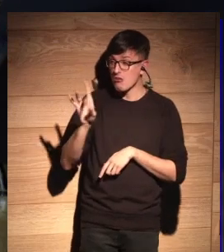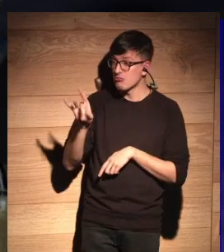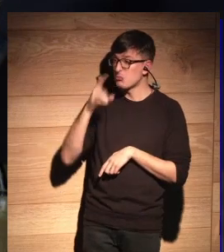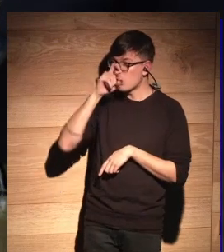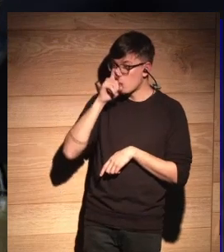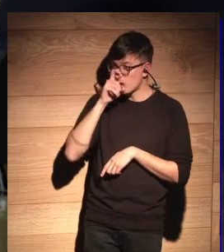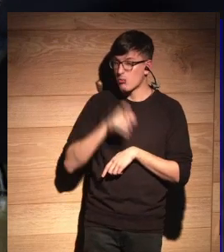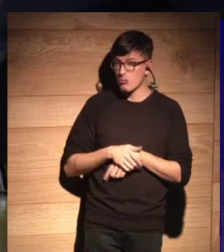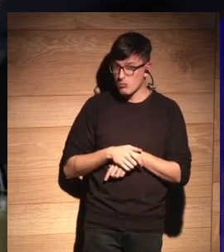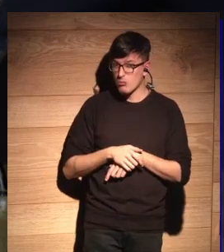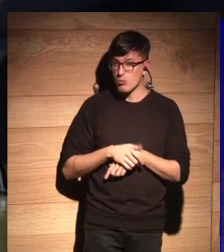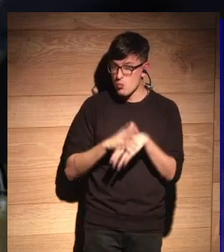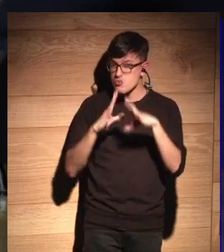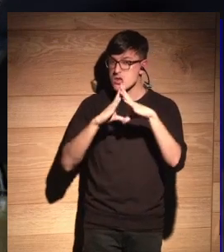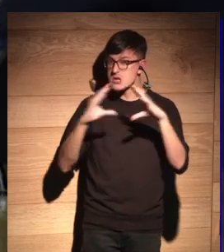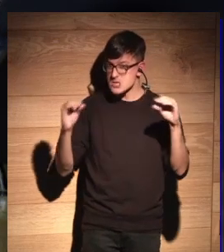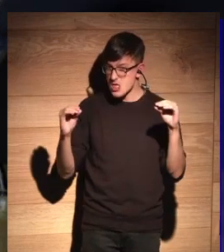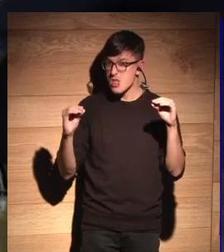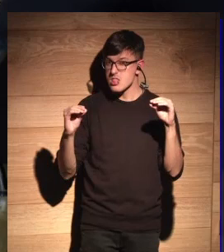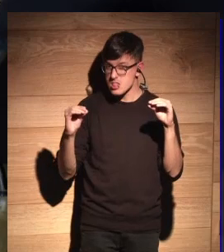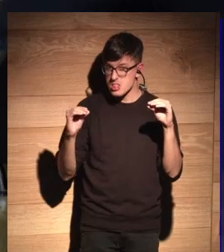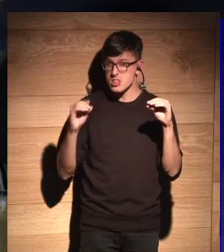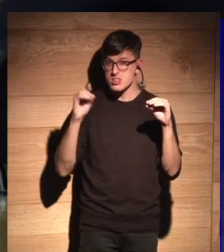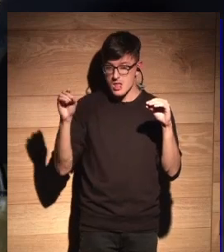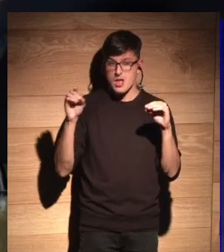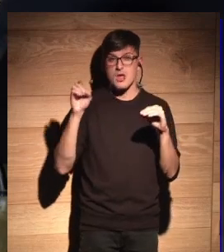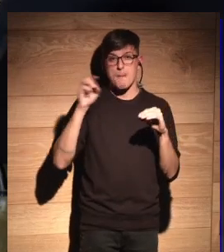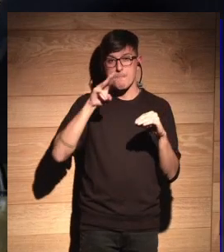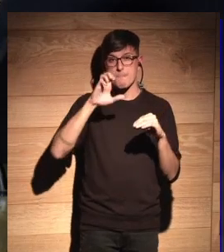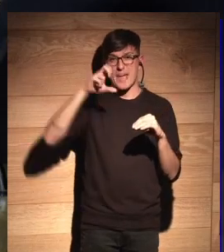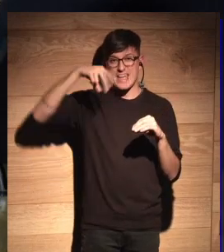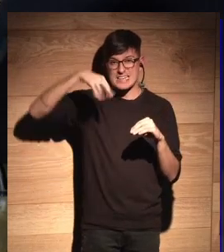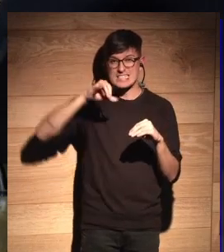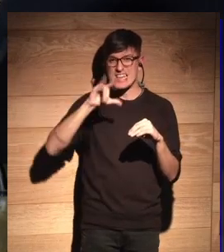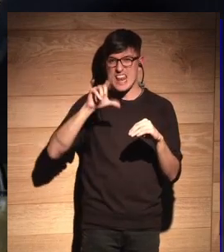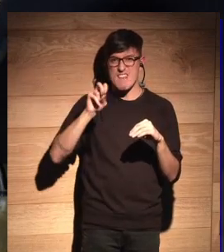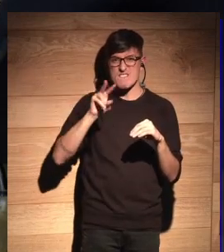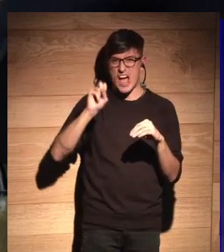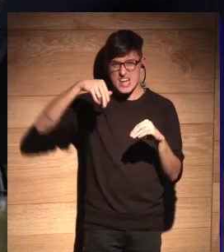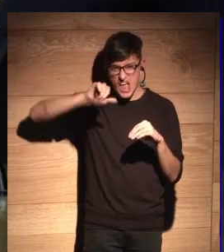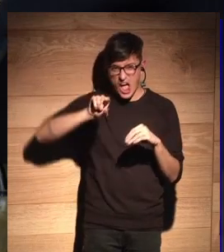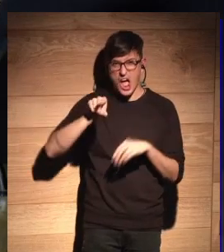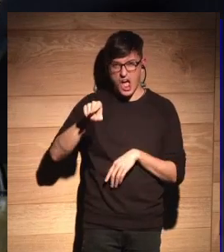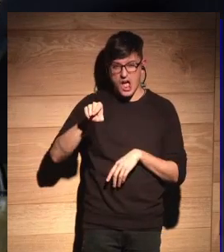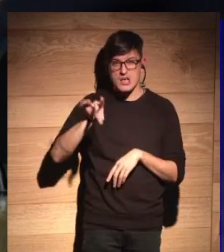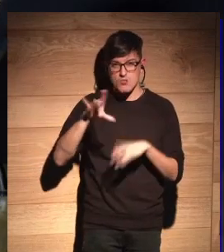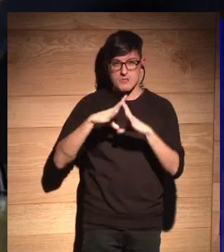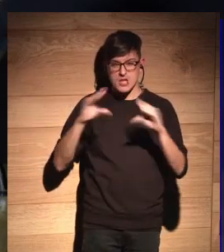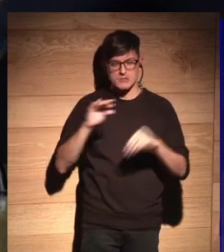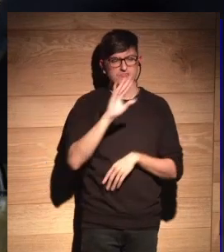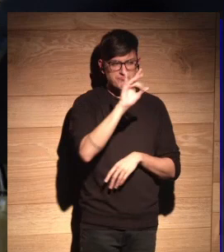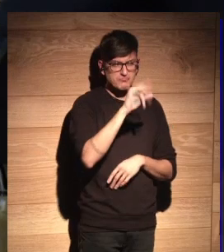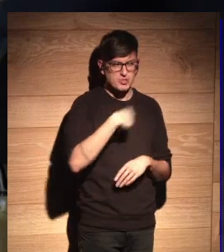State University, right? But that, as I was in that program, it seemed like a lot of